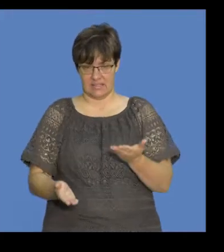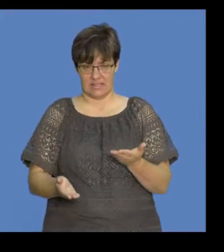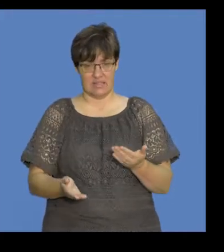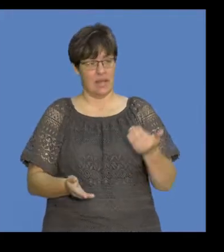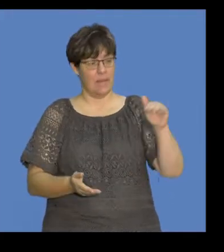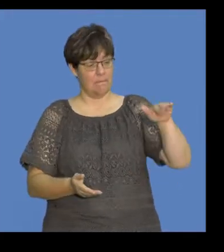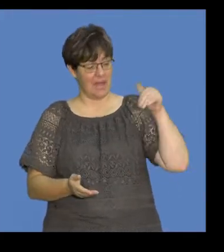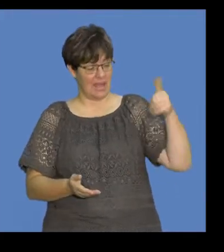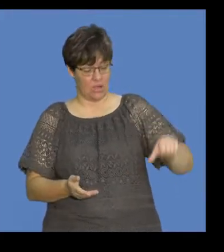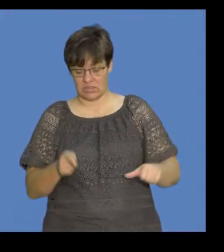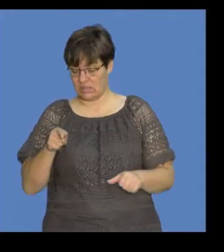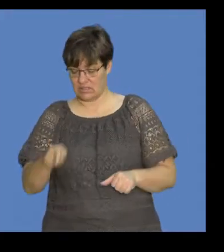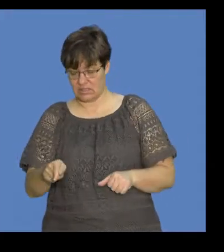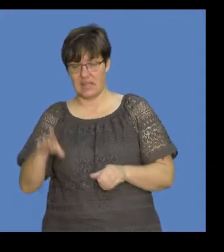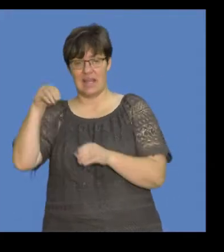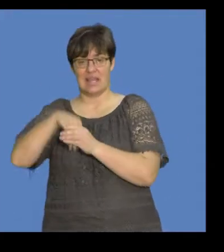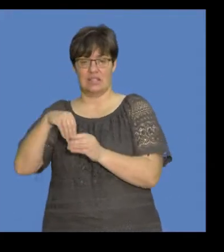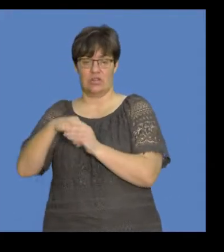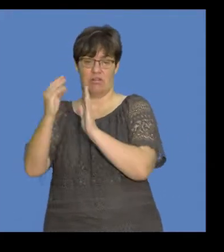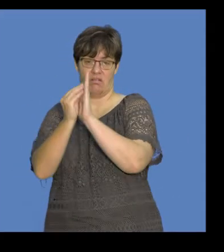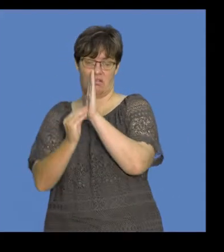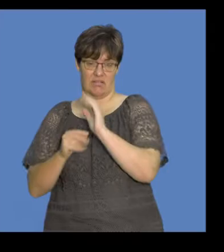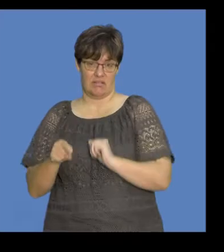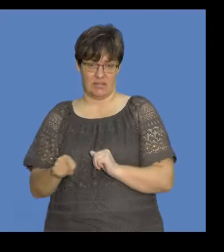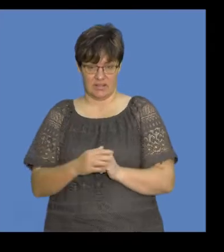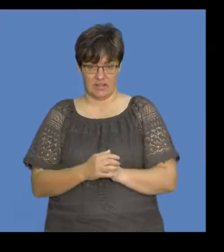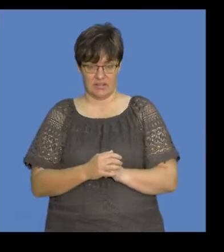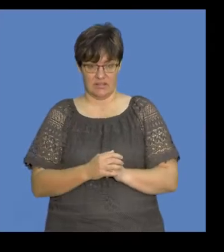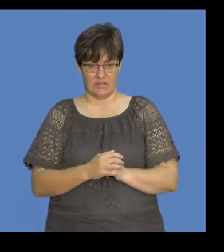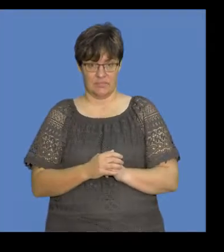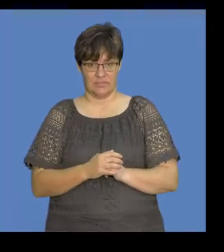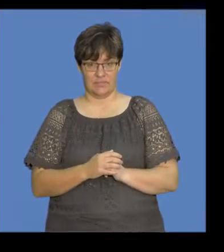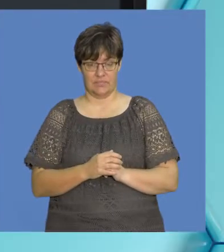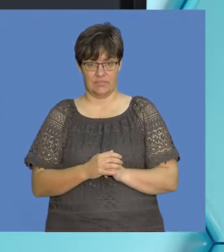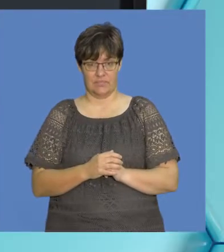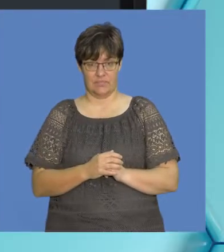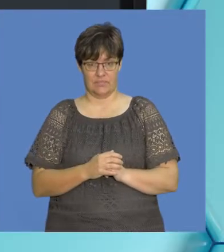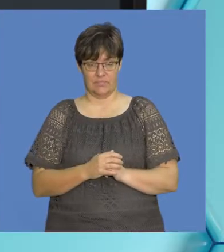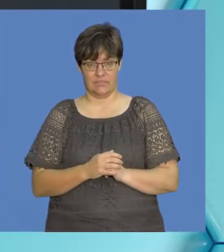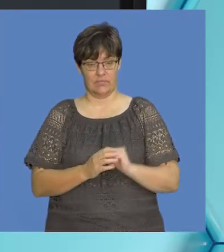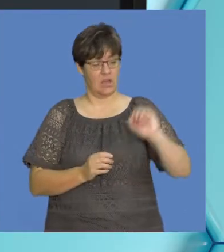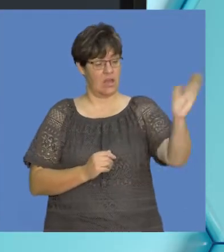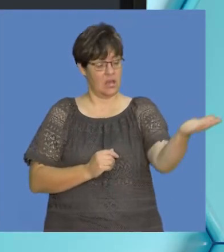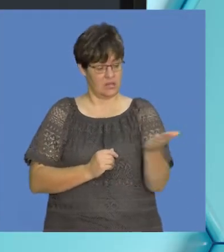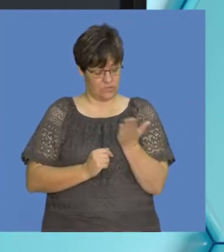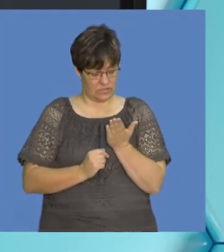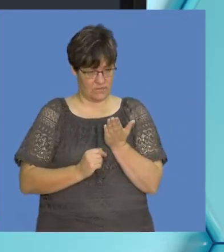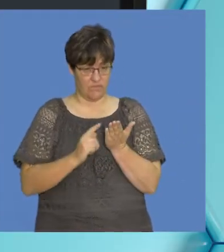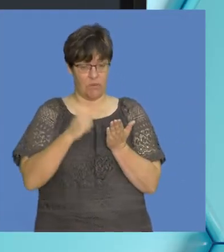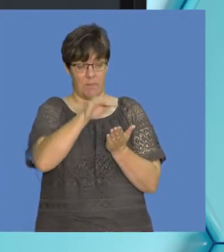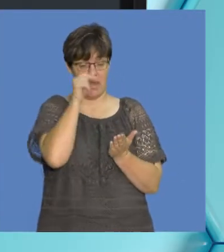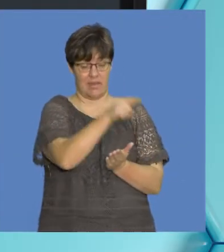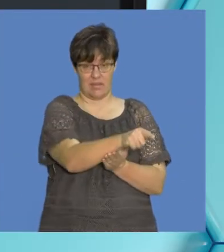account is your internal record. So clearly you can see now, you're receiving the bank statement from the